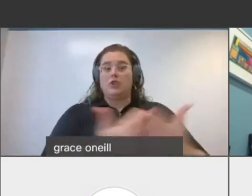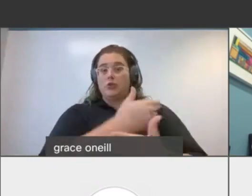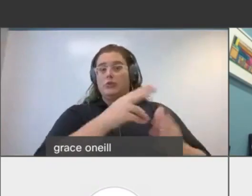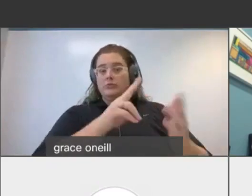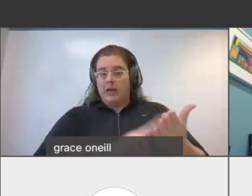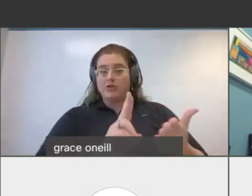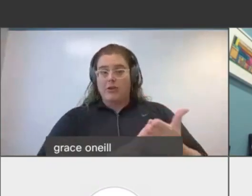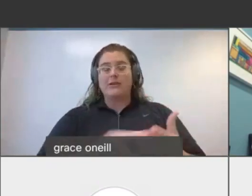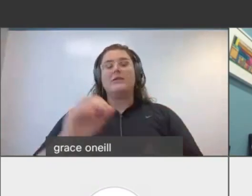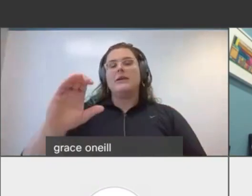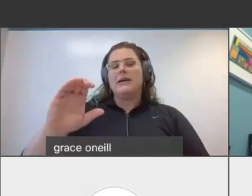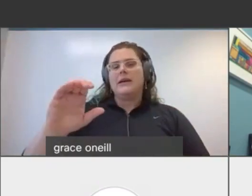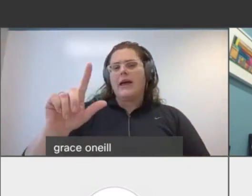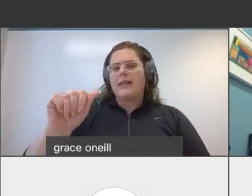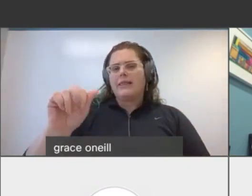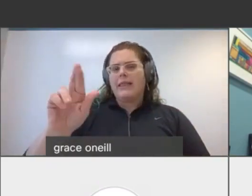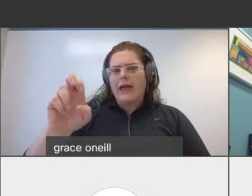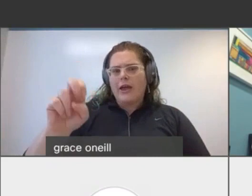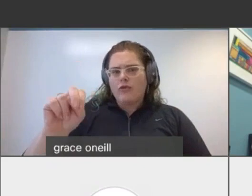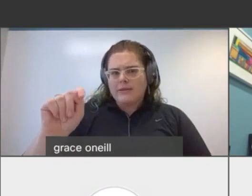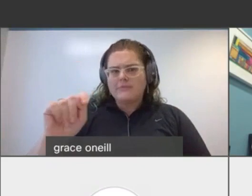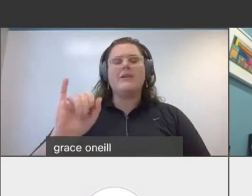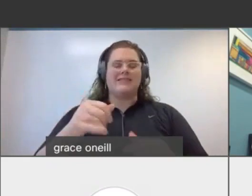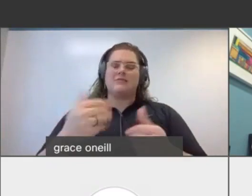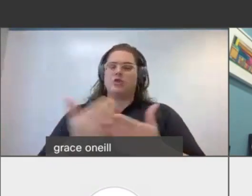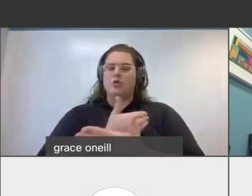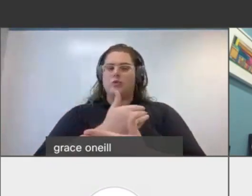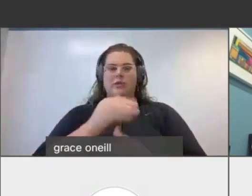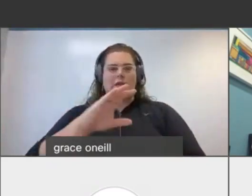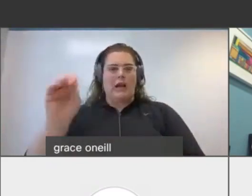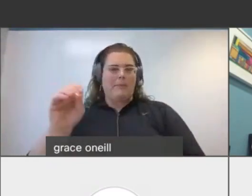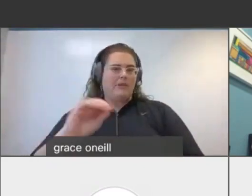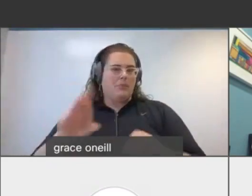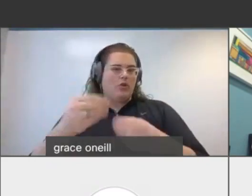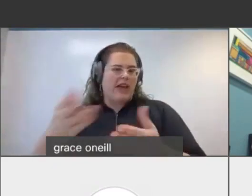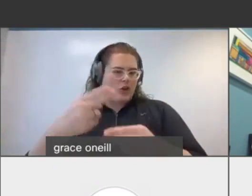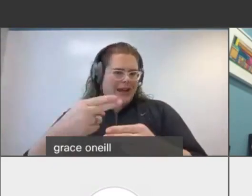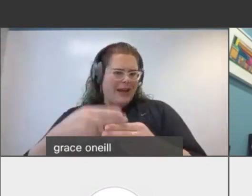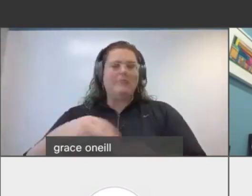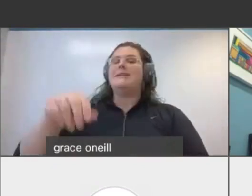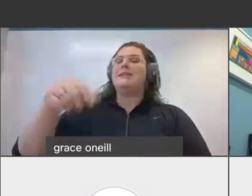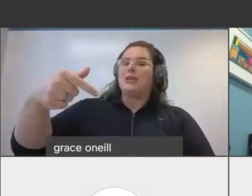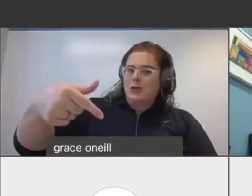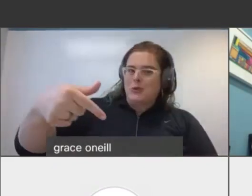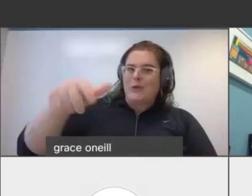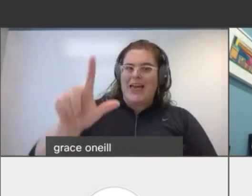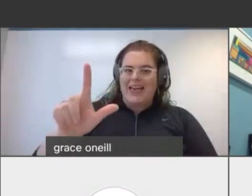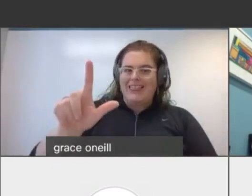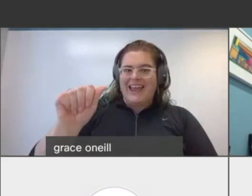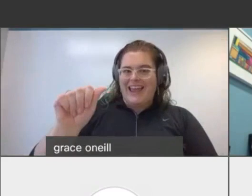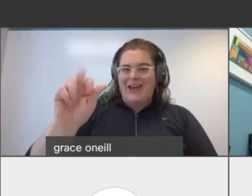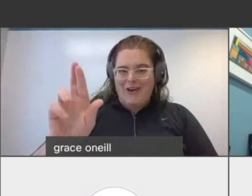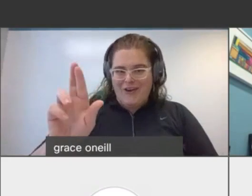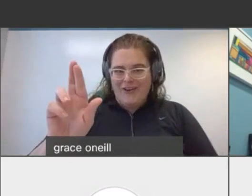Clarent is the new provider. It's QLAR. Isn't that funny? I